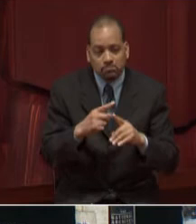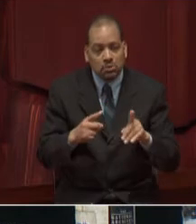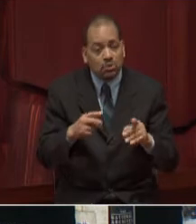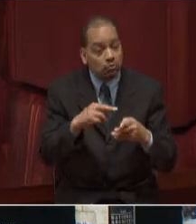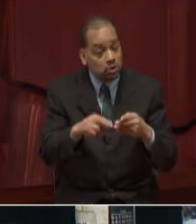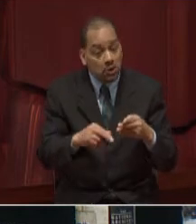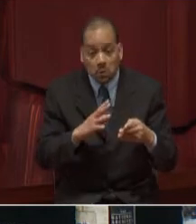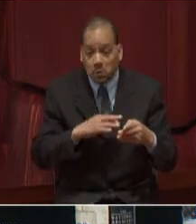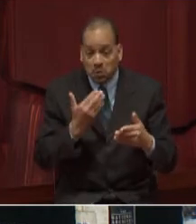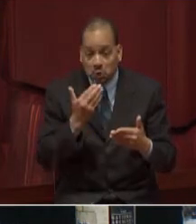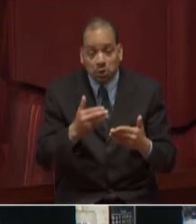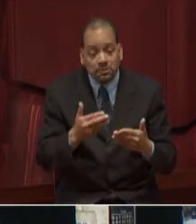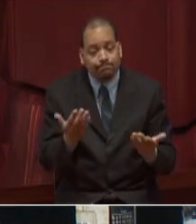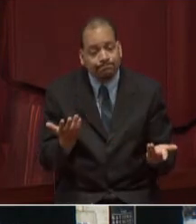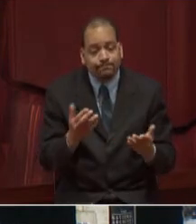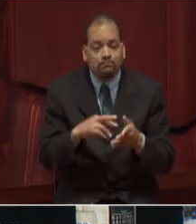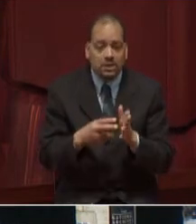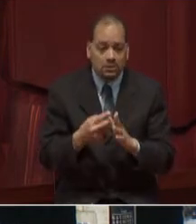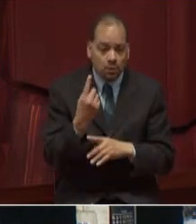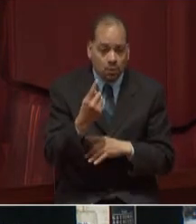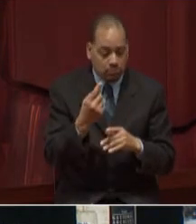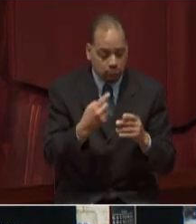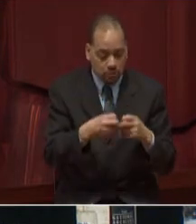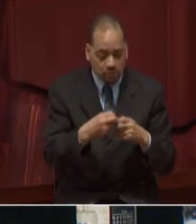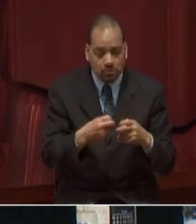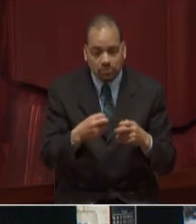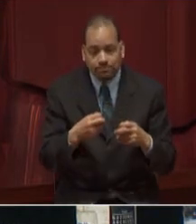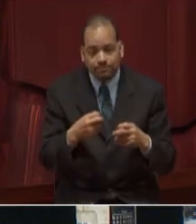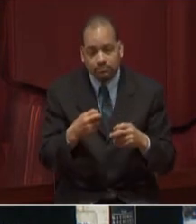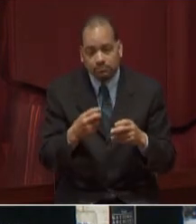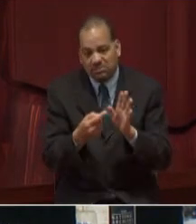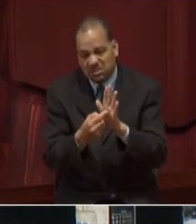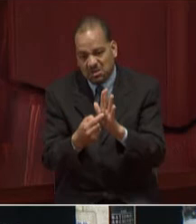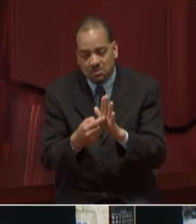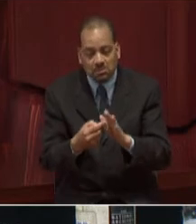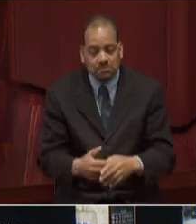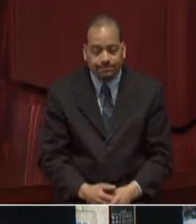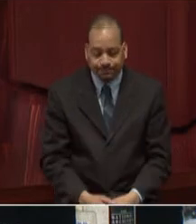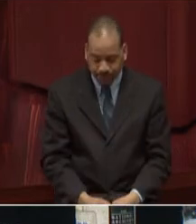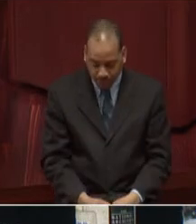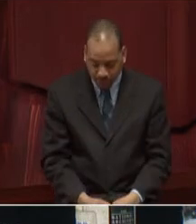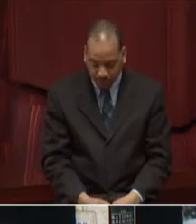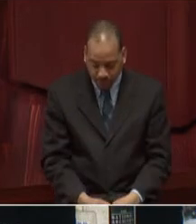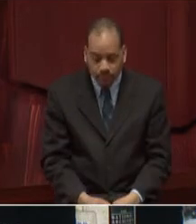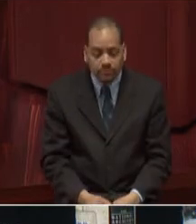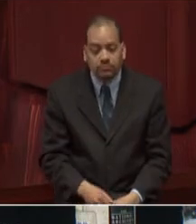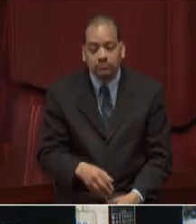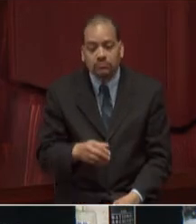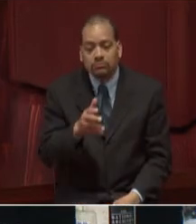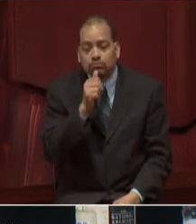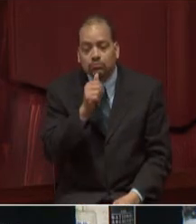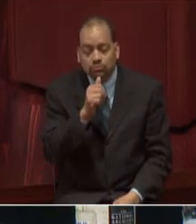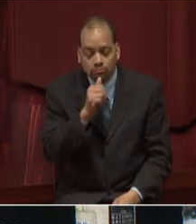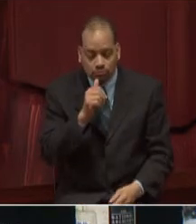So and one of the problems was where it led. I'll give you one example of extreme secrecy. On the secret trip to China, we had a public